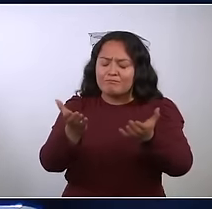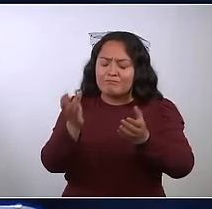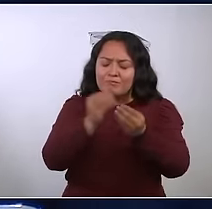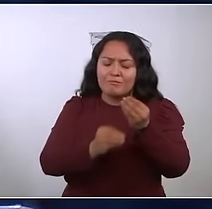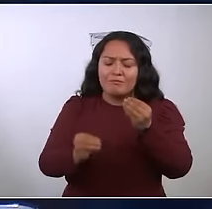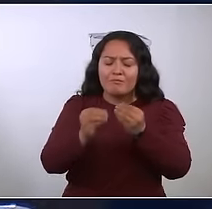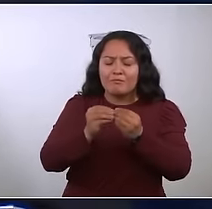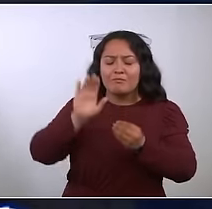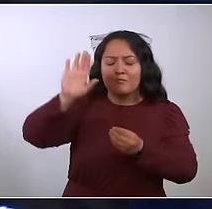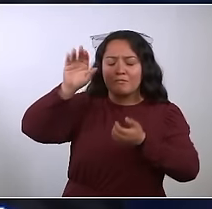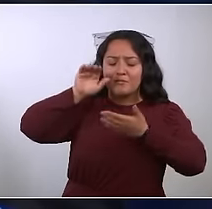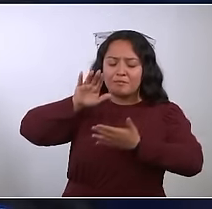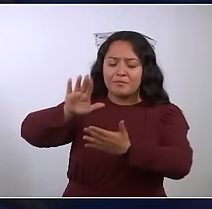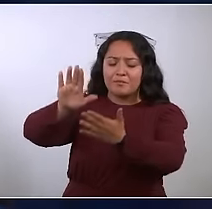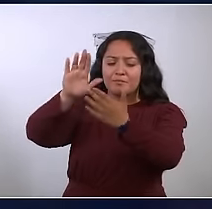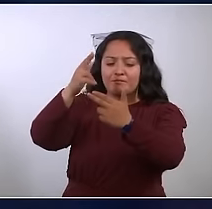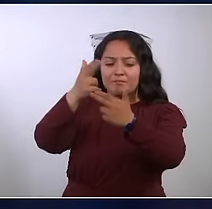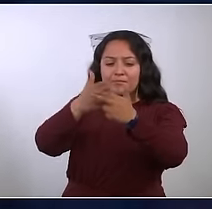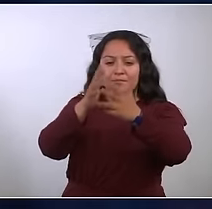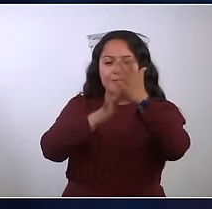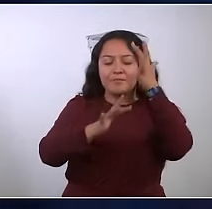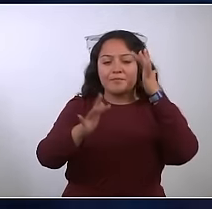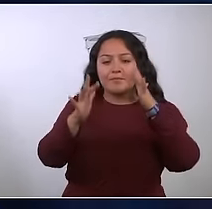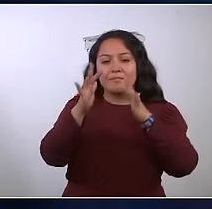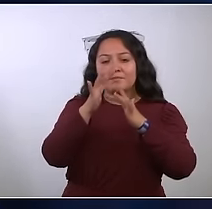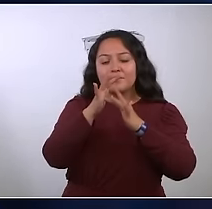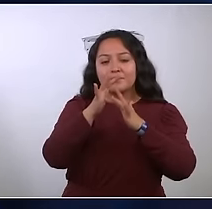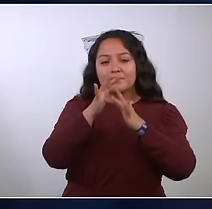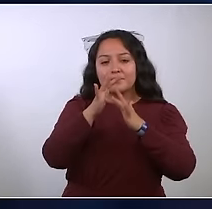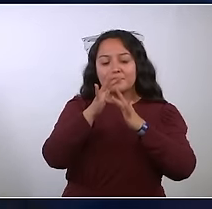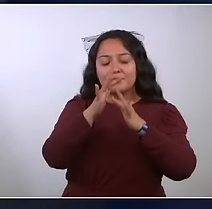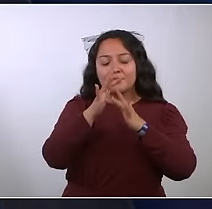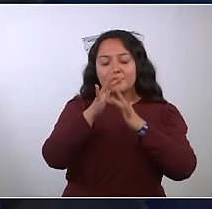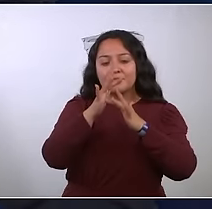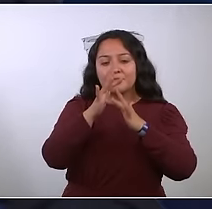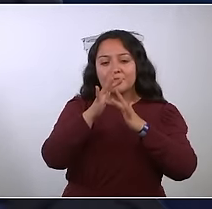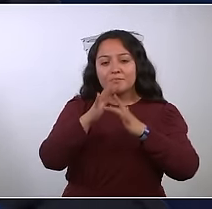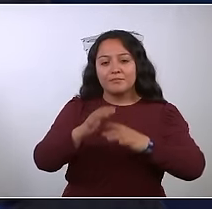En el nombre de Jesucristo. In the name of Jesus.